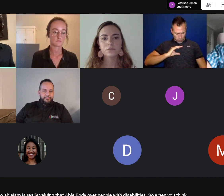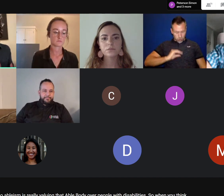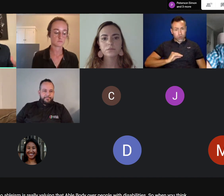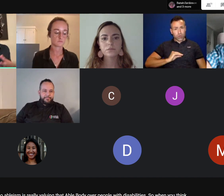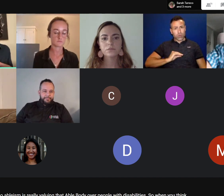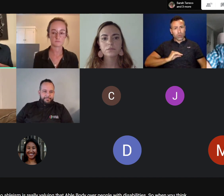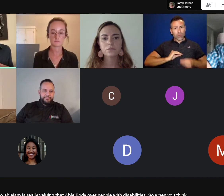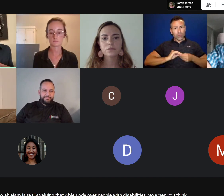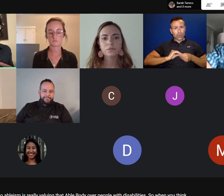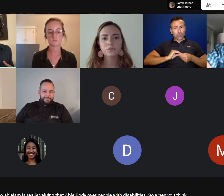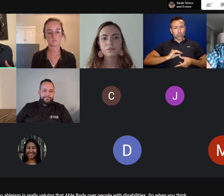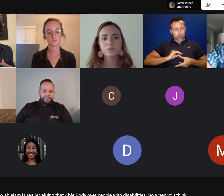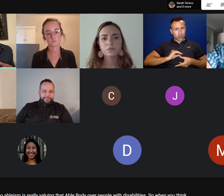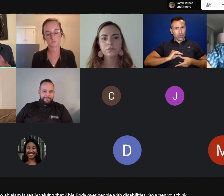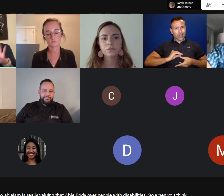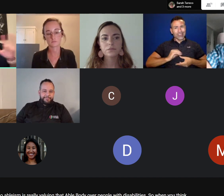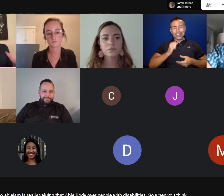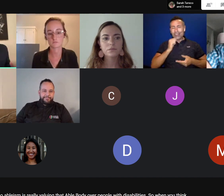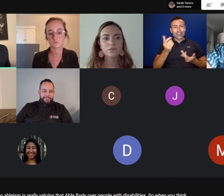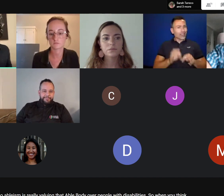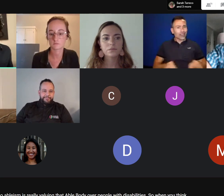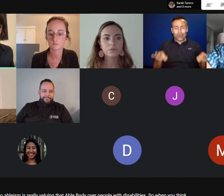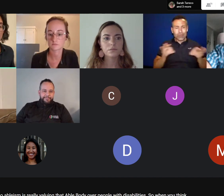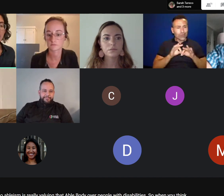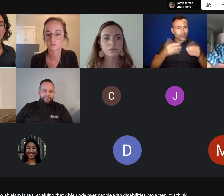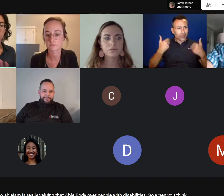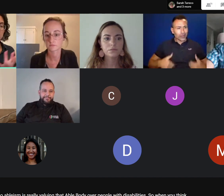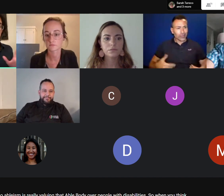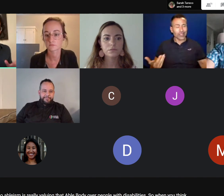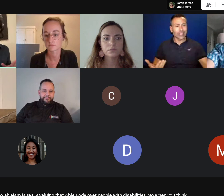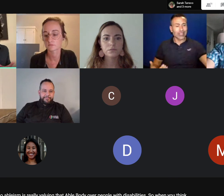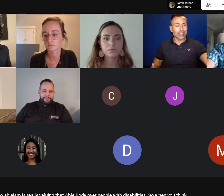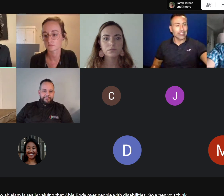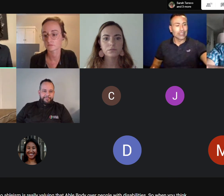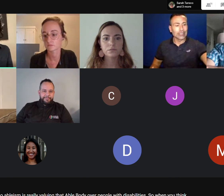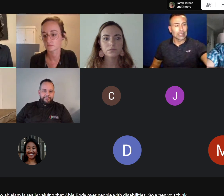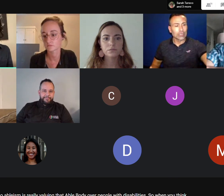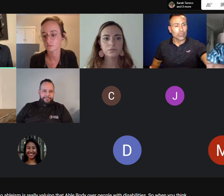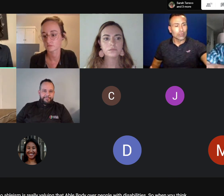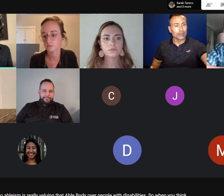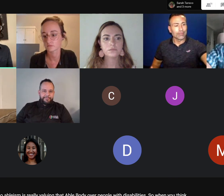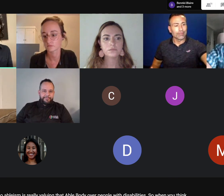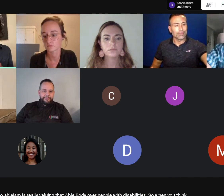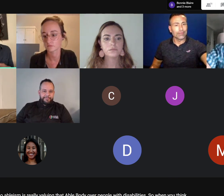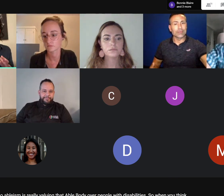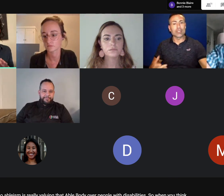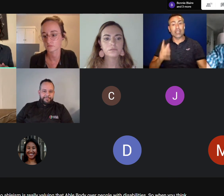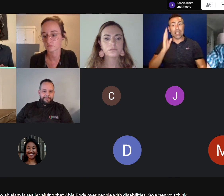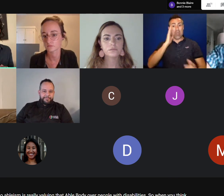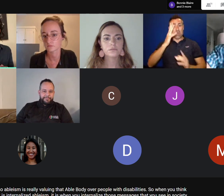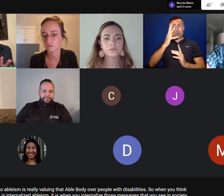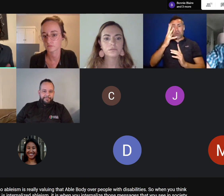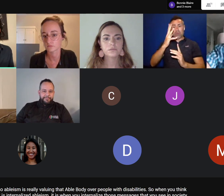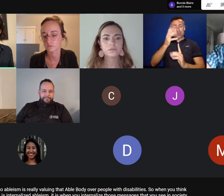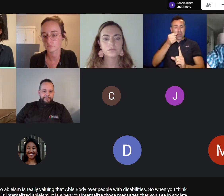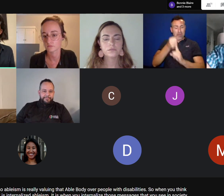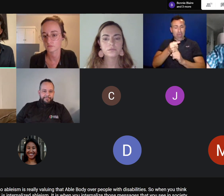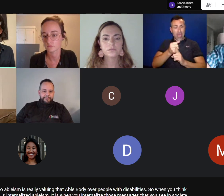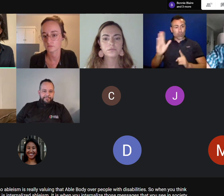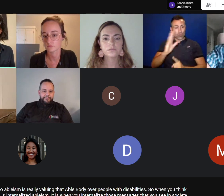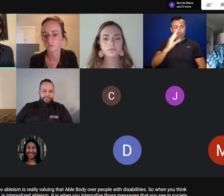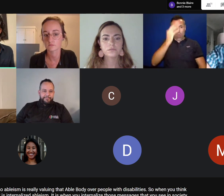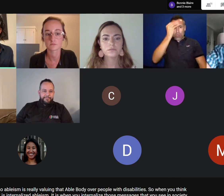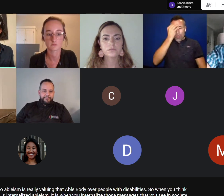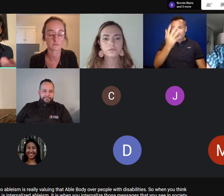you believe this message and it influences your way you think and your decisions, you might not even consciously